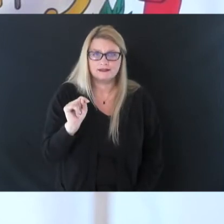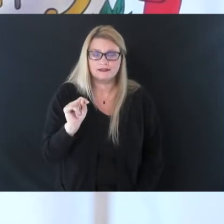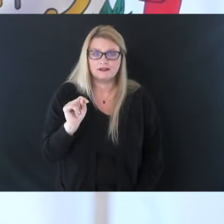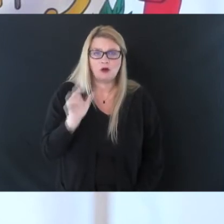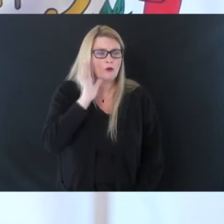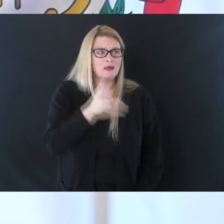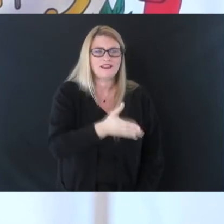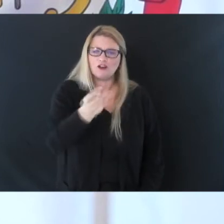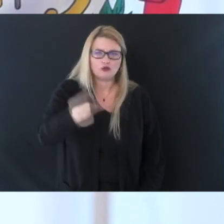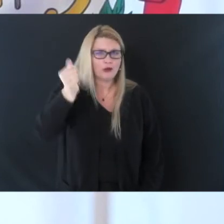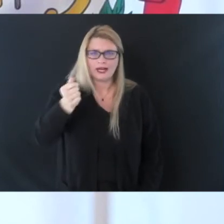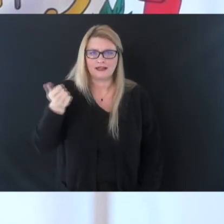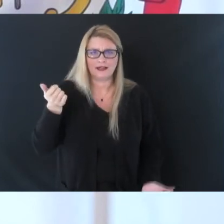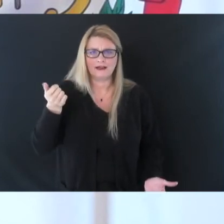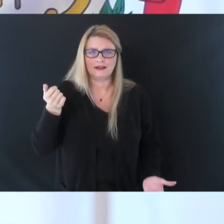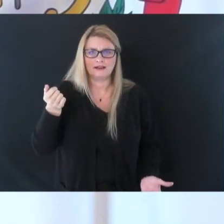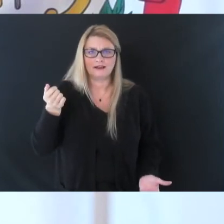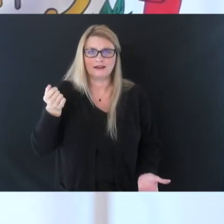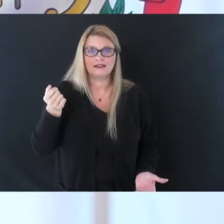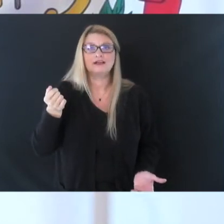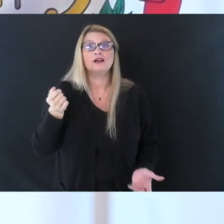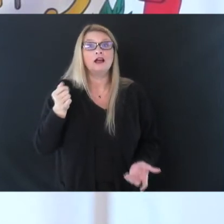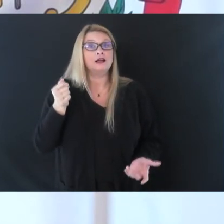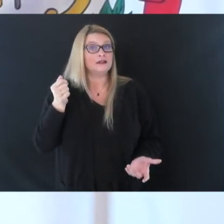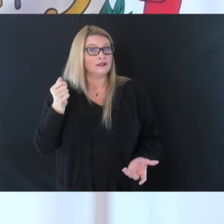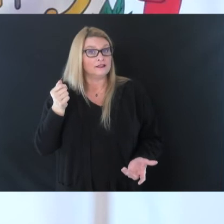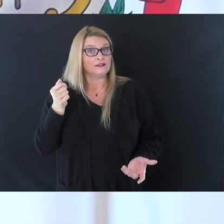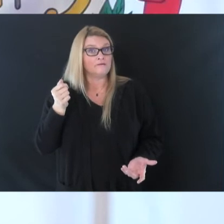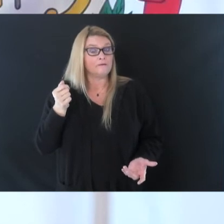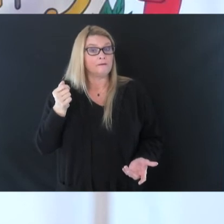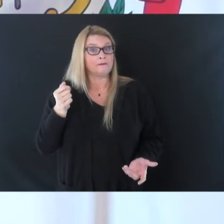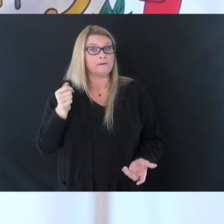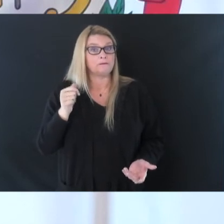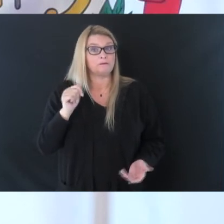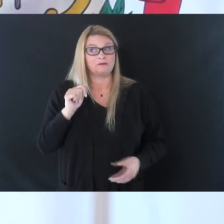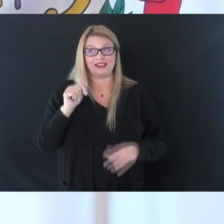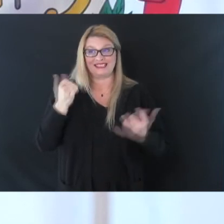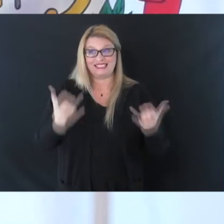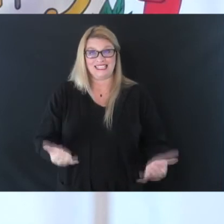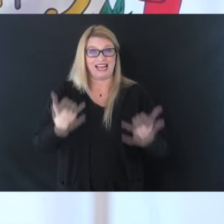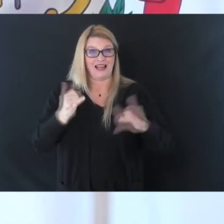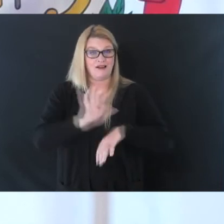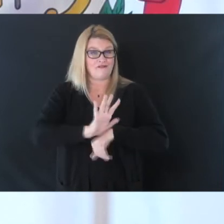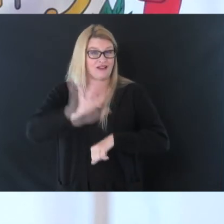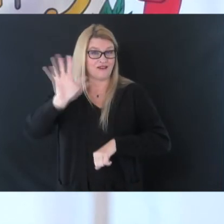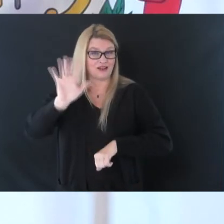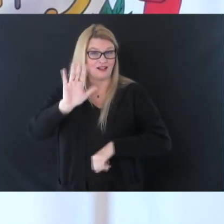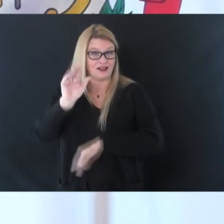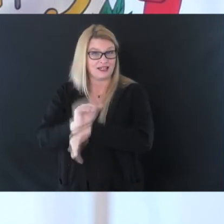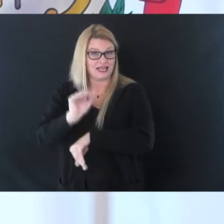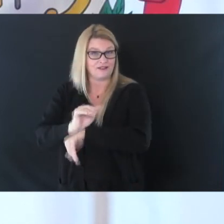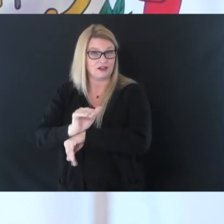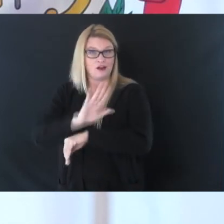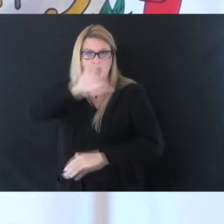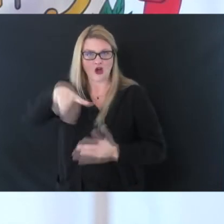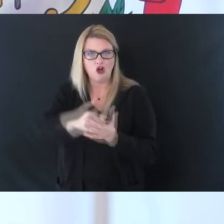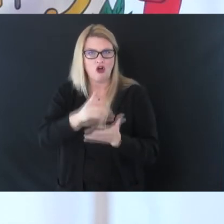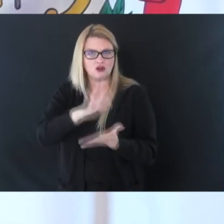as quickly as we possibly can to do it. You know, as of 5 p.m. today, all school